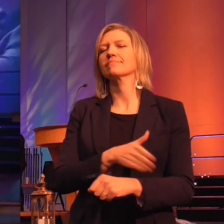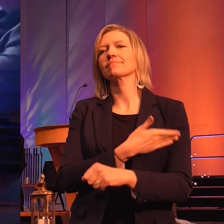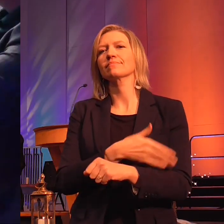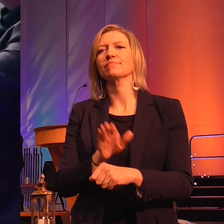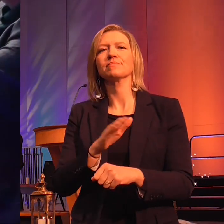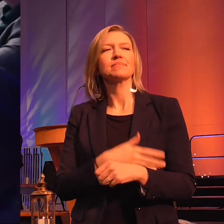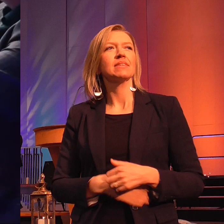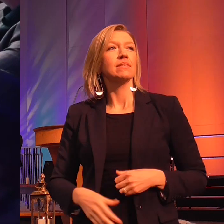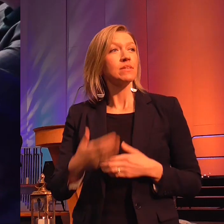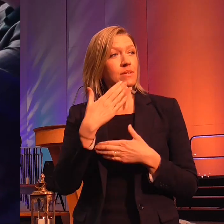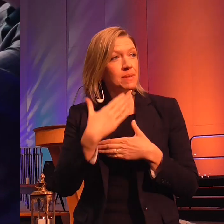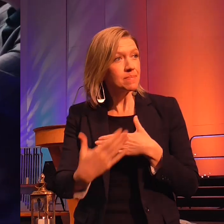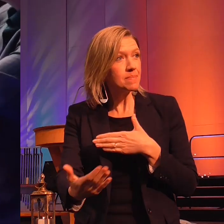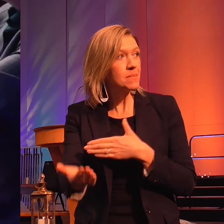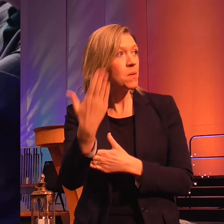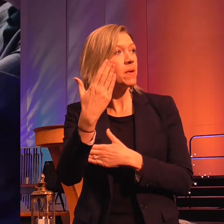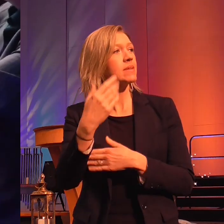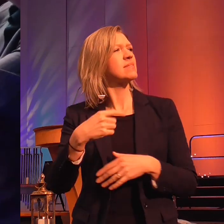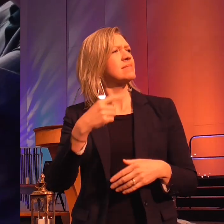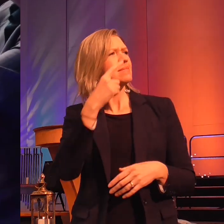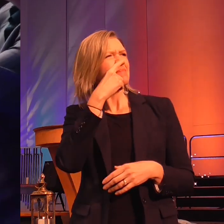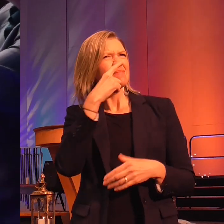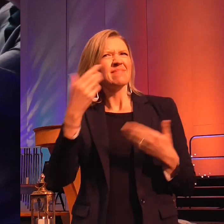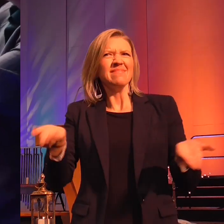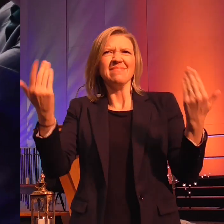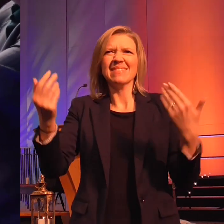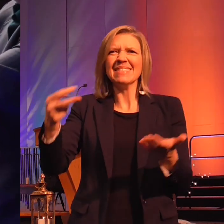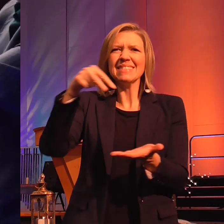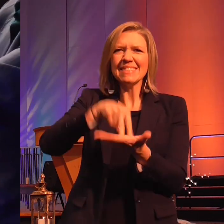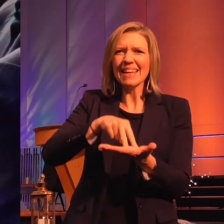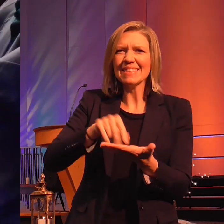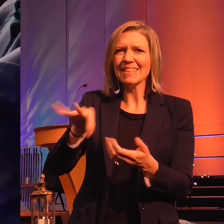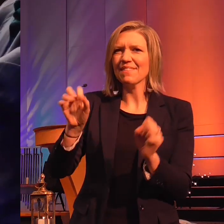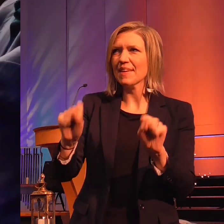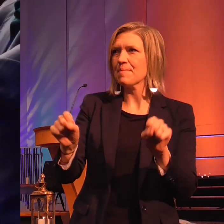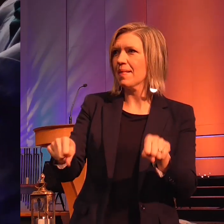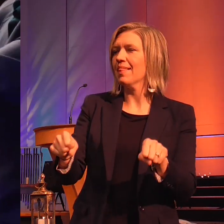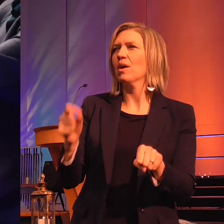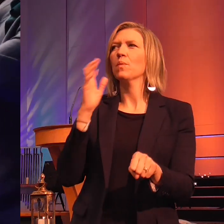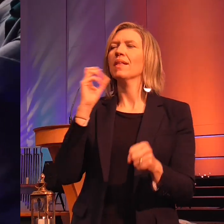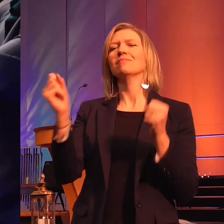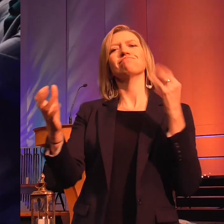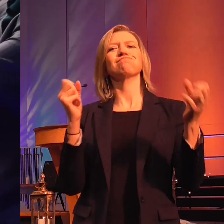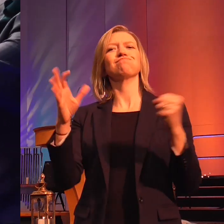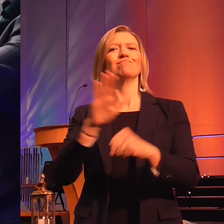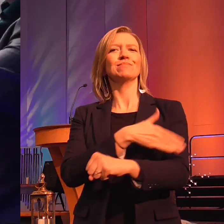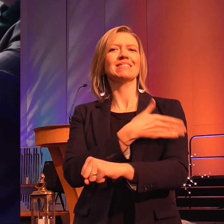Good morning. Stand if you are able. We're going to sing together. Here we go.